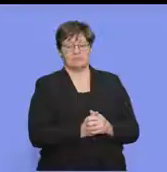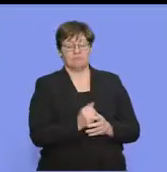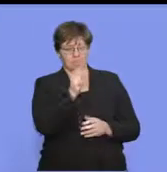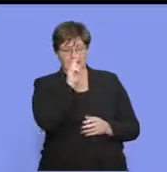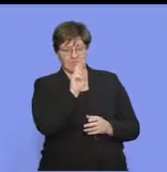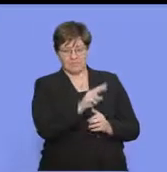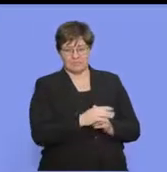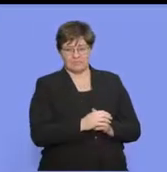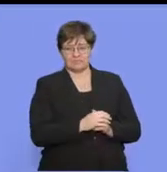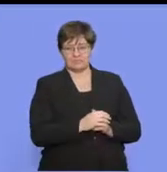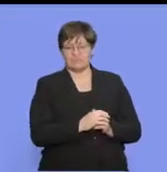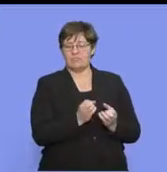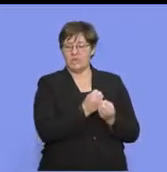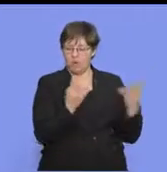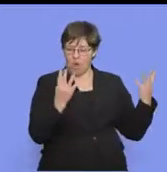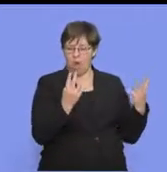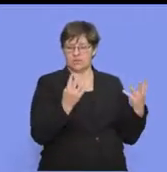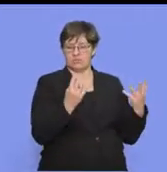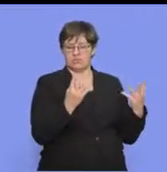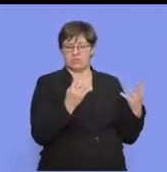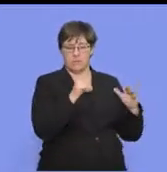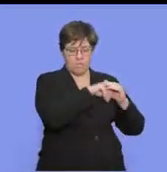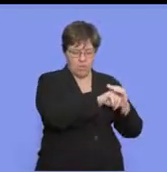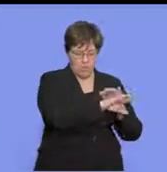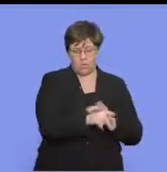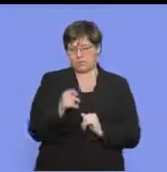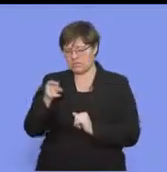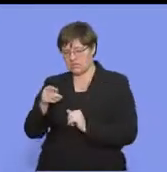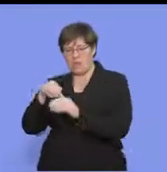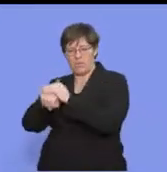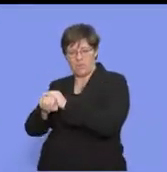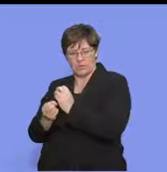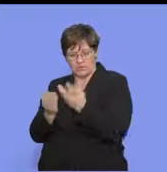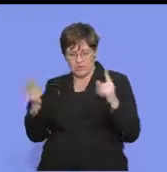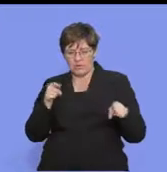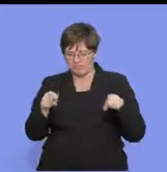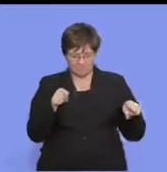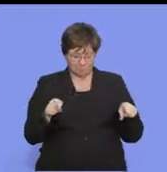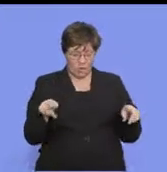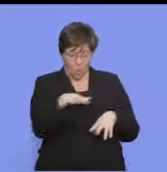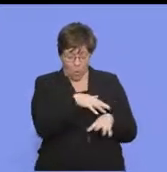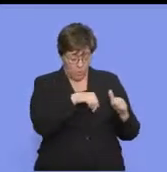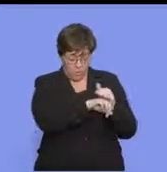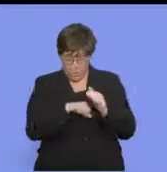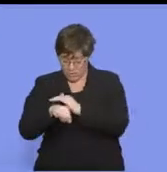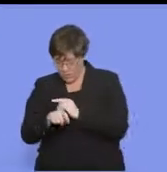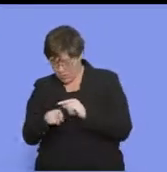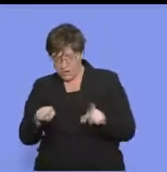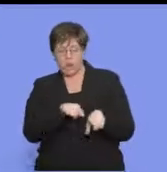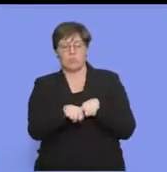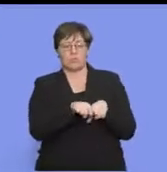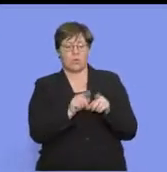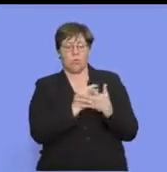So here we can see there's lots of offspring, and now there's lots of competition between all these organisms because